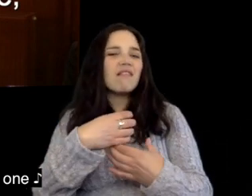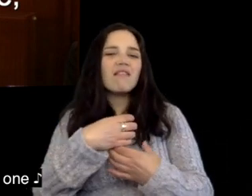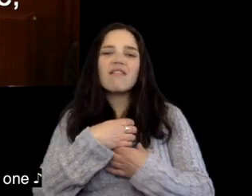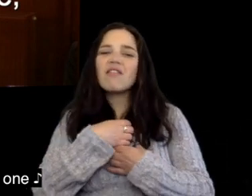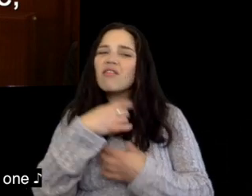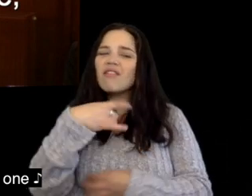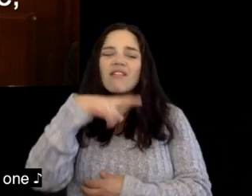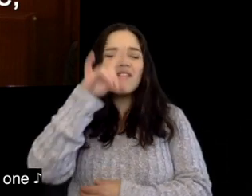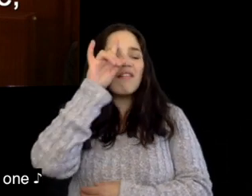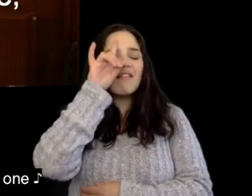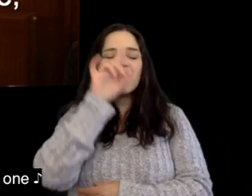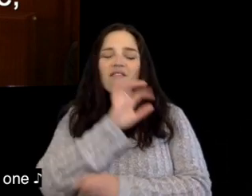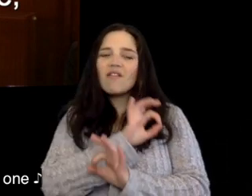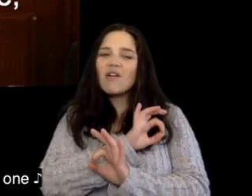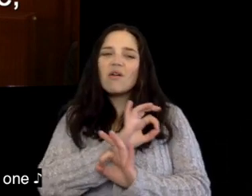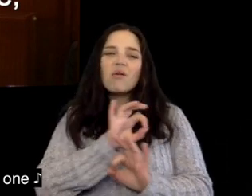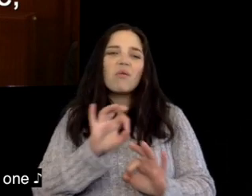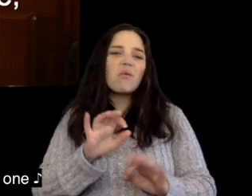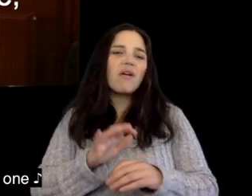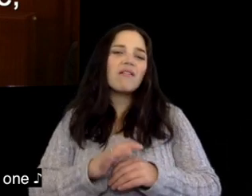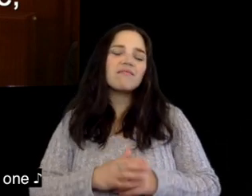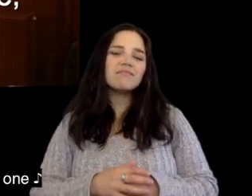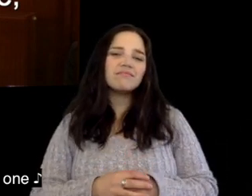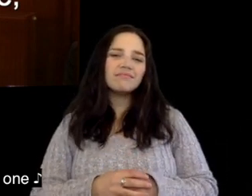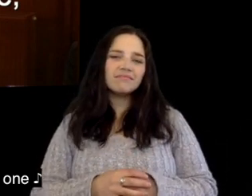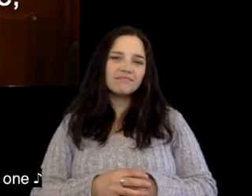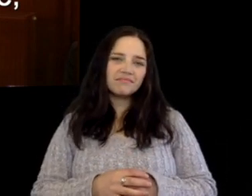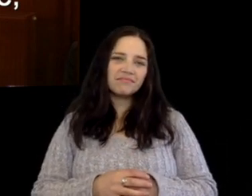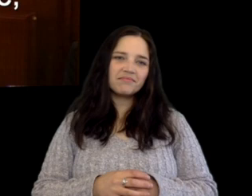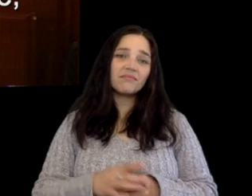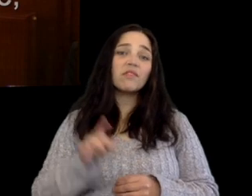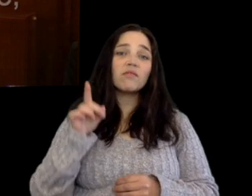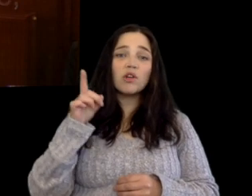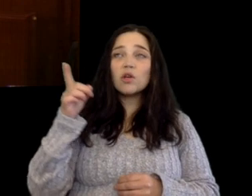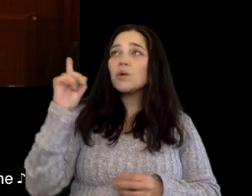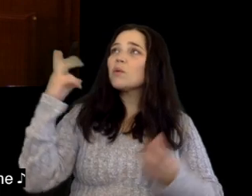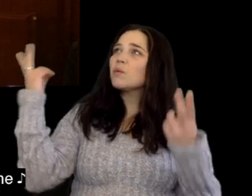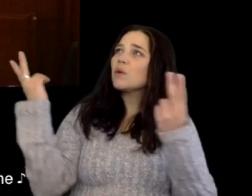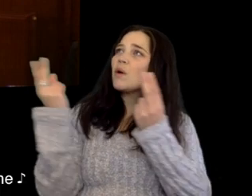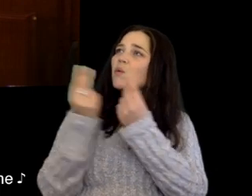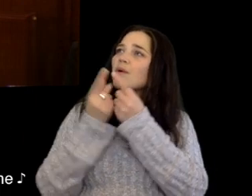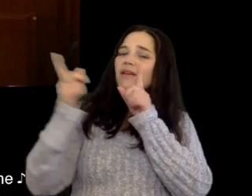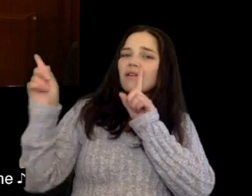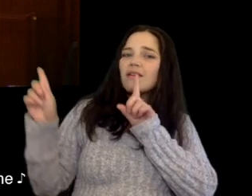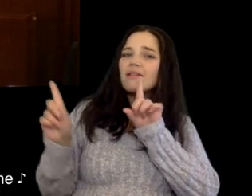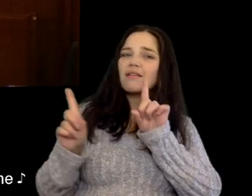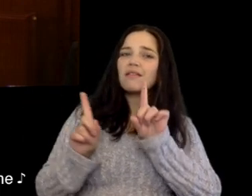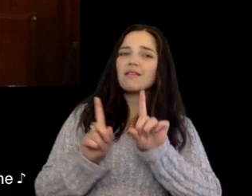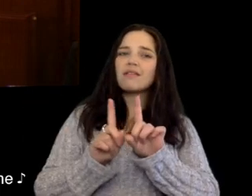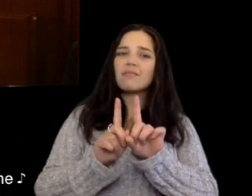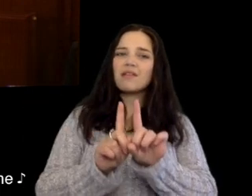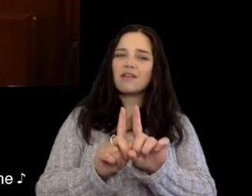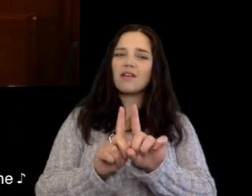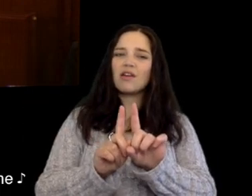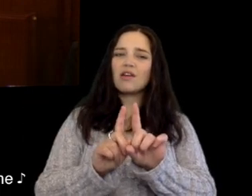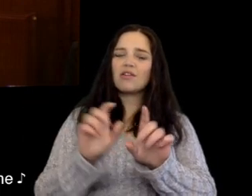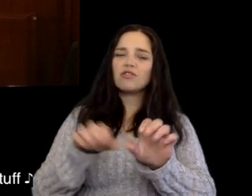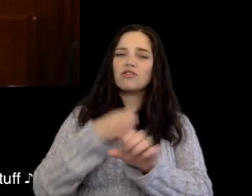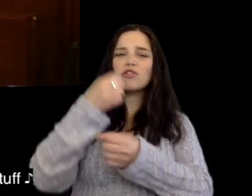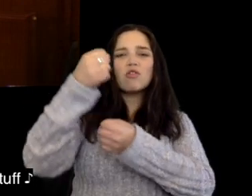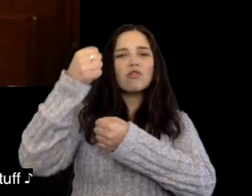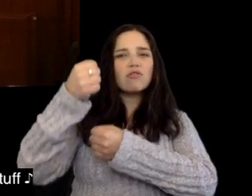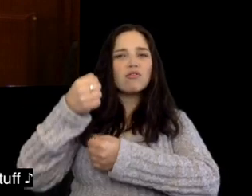not fear the evil one, for you are with